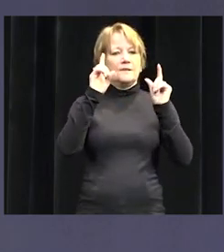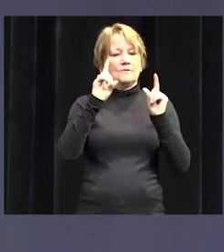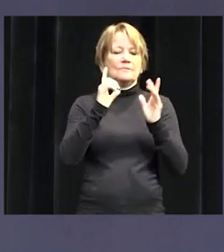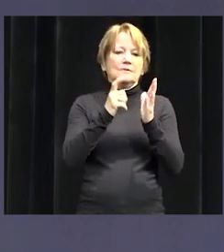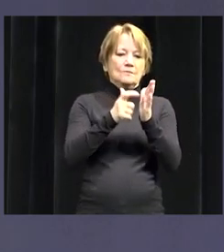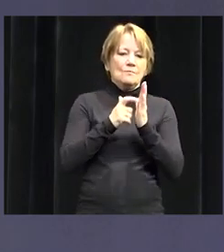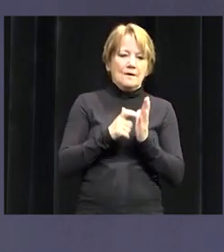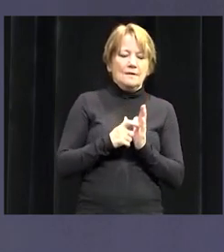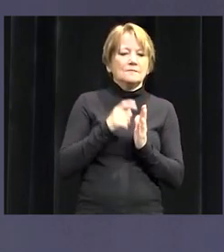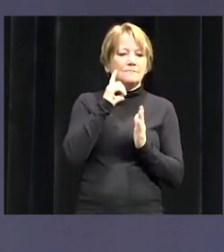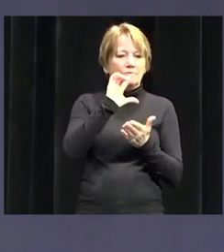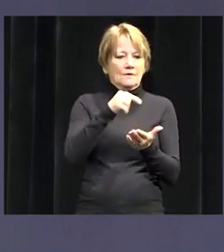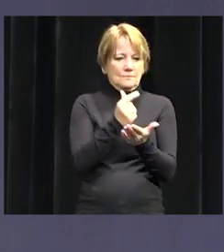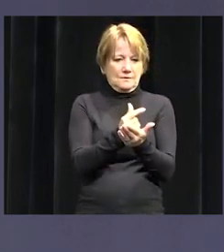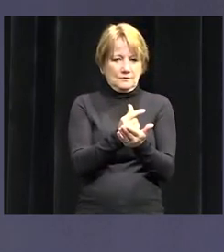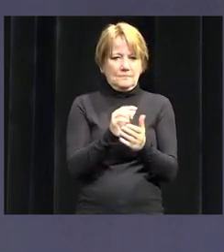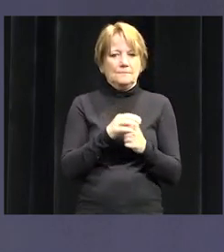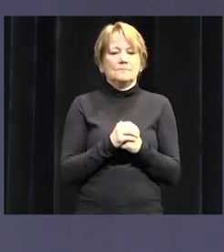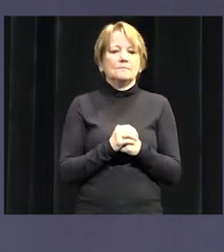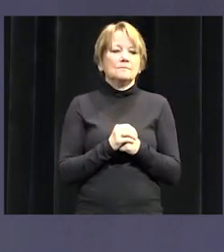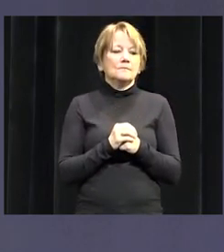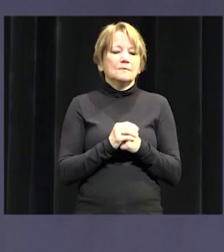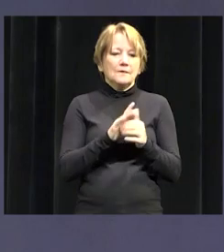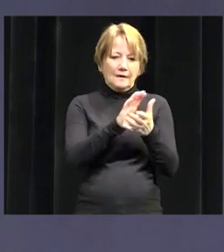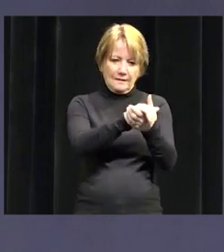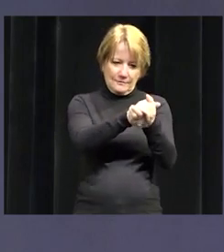the requirements for graduation.